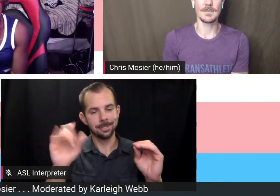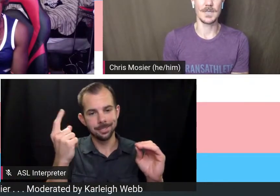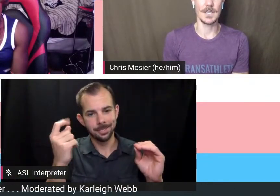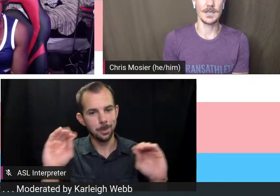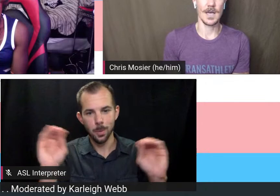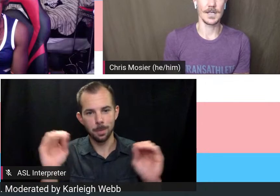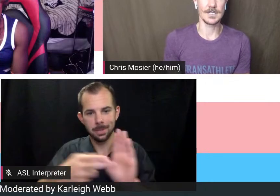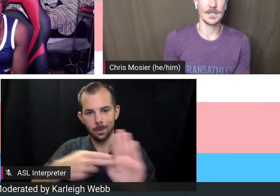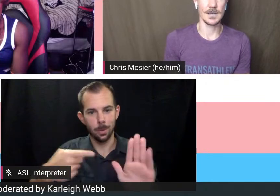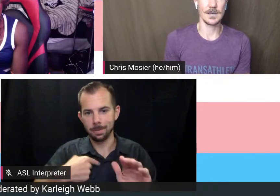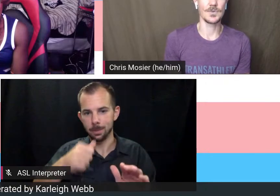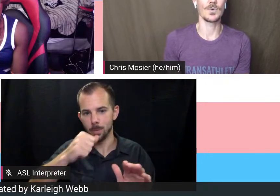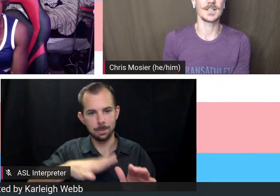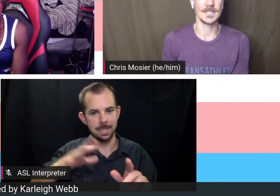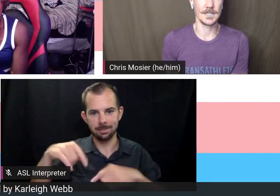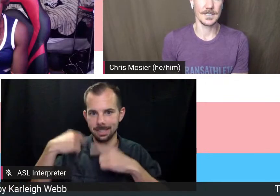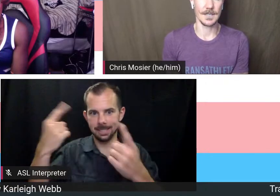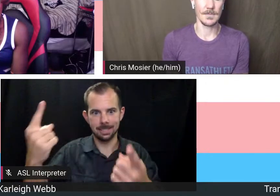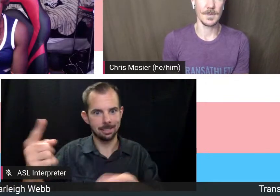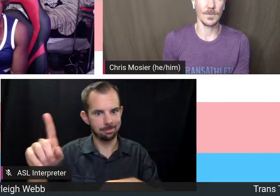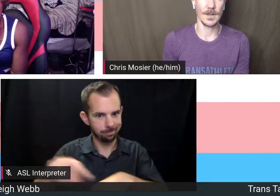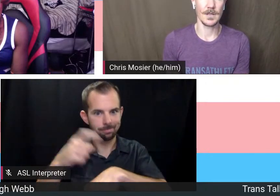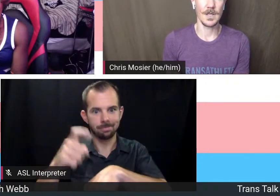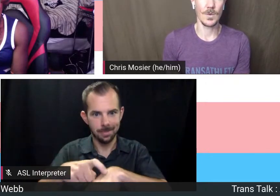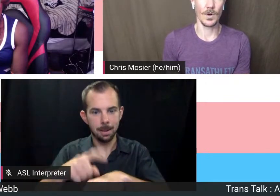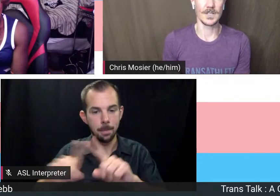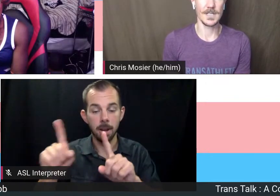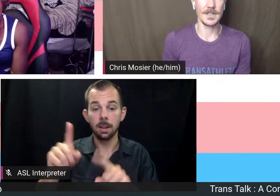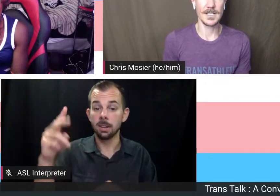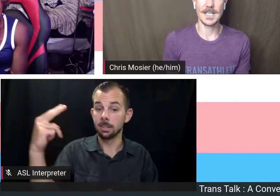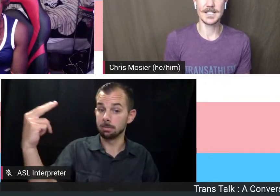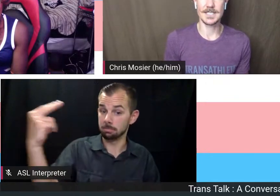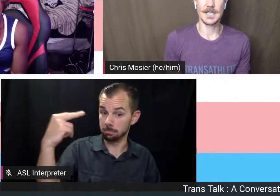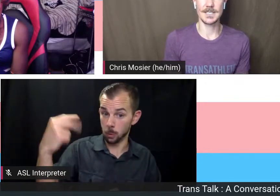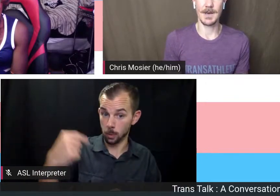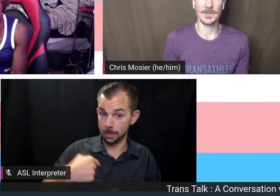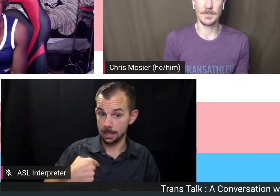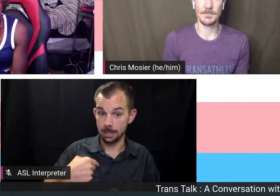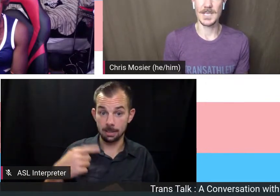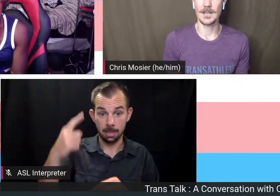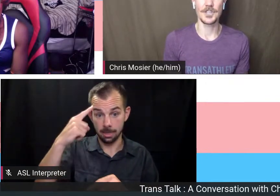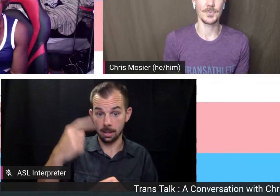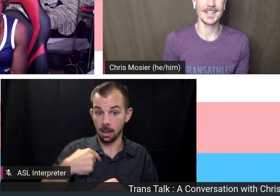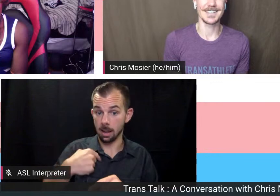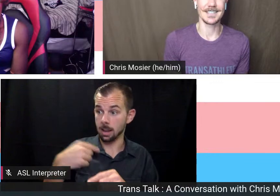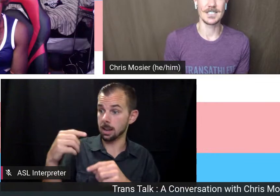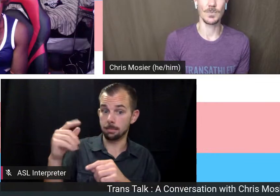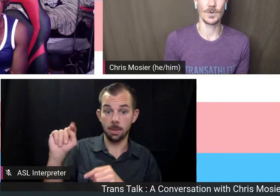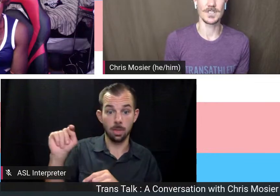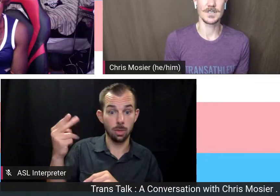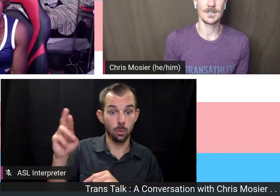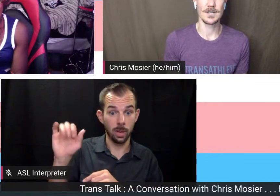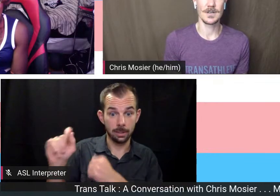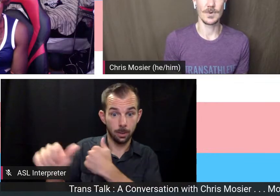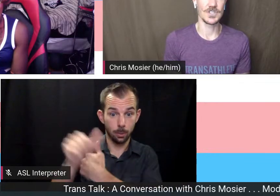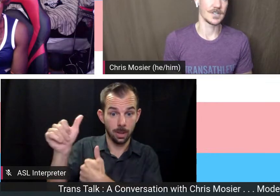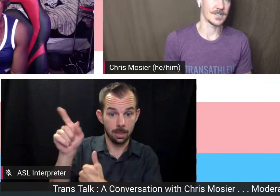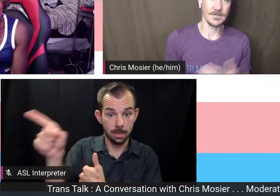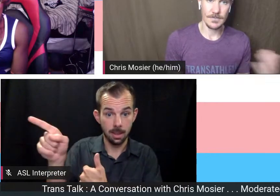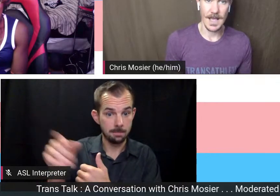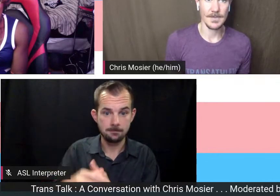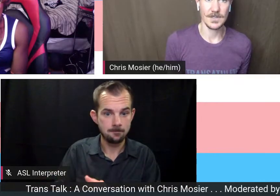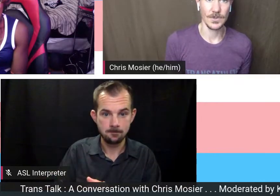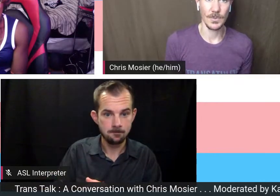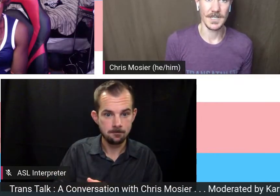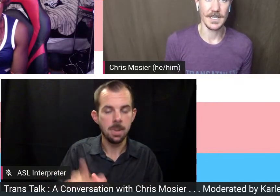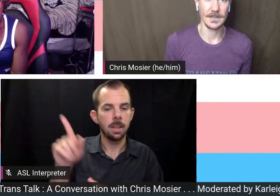not seeing me as a threat to them, right? Whereas it's about being a threat in sports, which